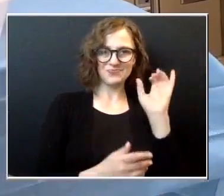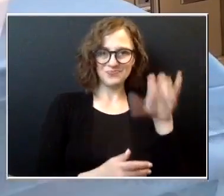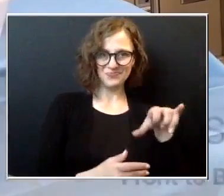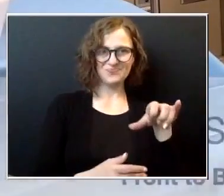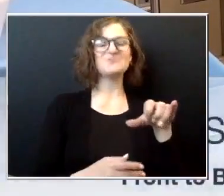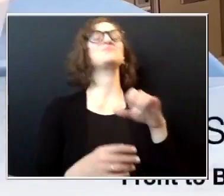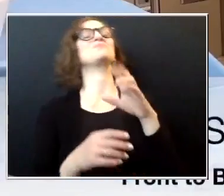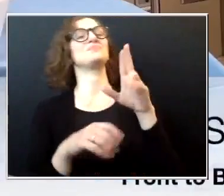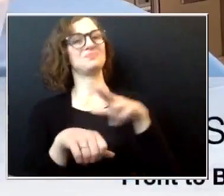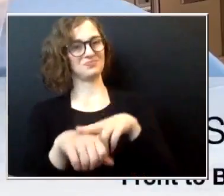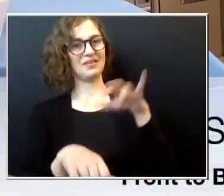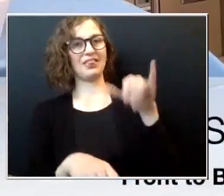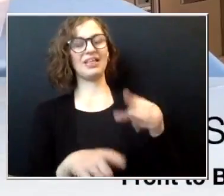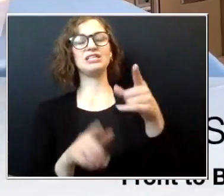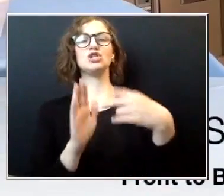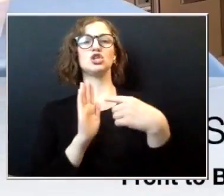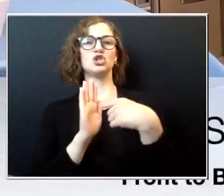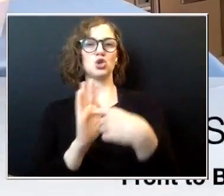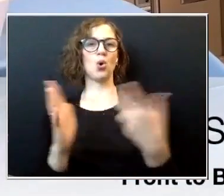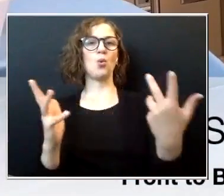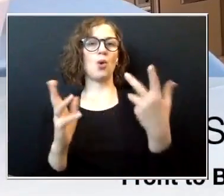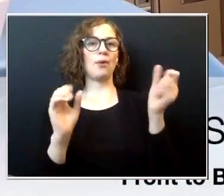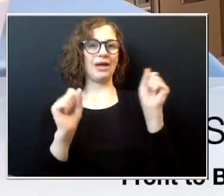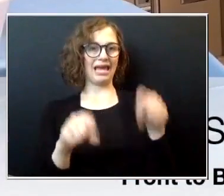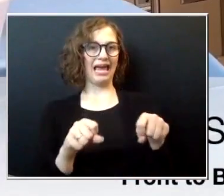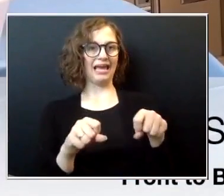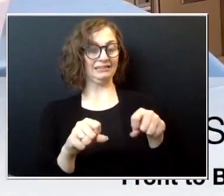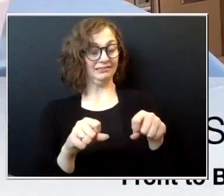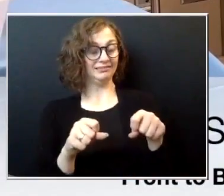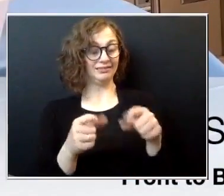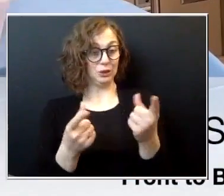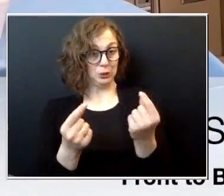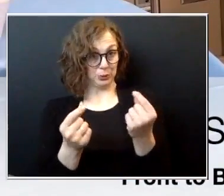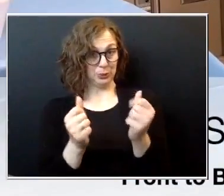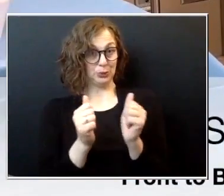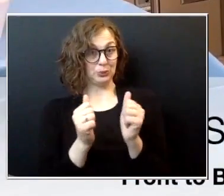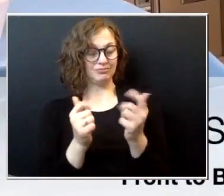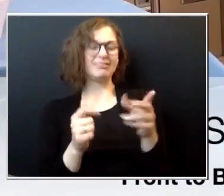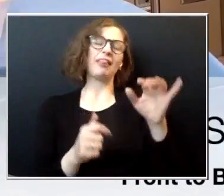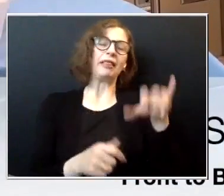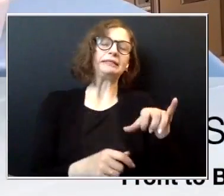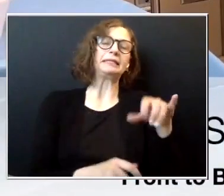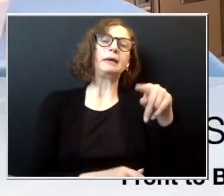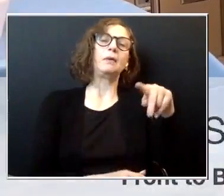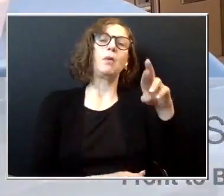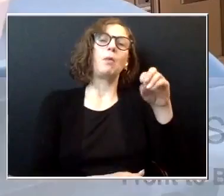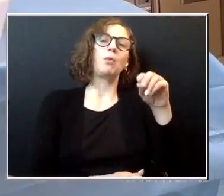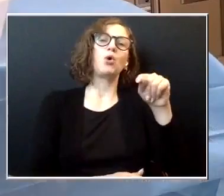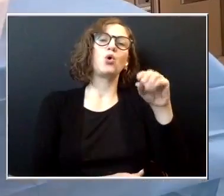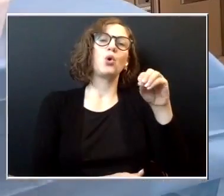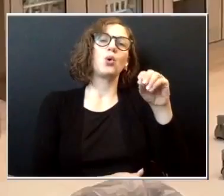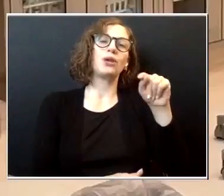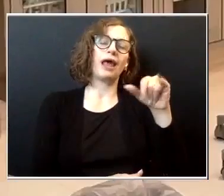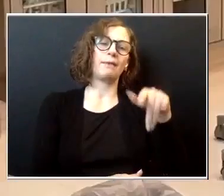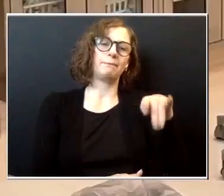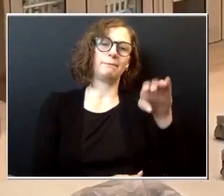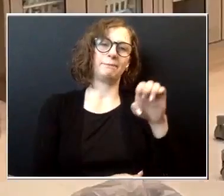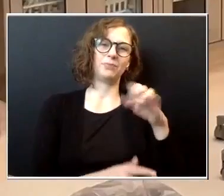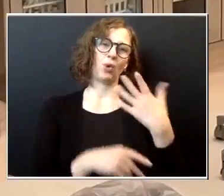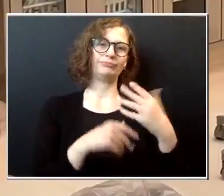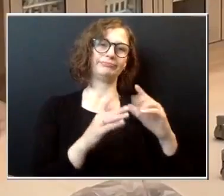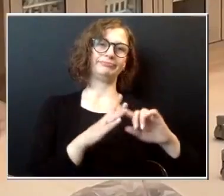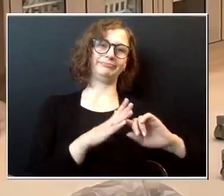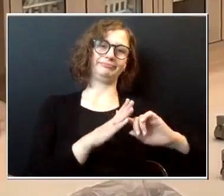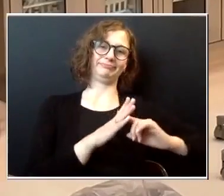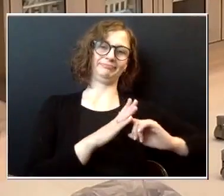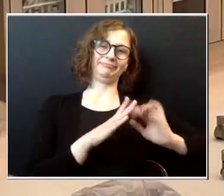this prototype can do for us. So some of the really important things are the visibility. So I've done a lot of data collection with our